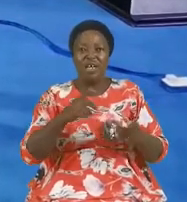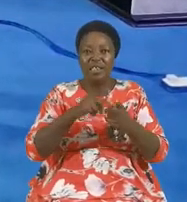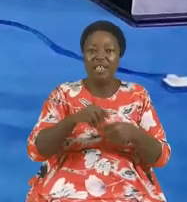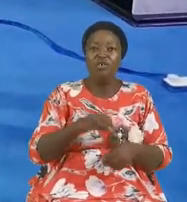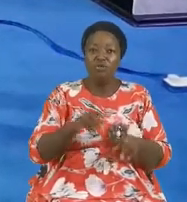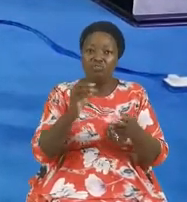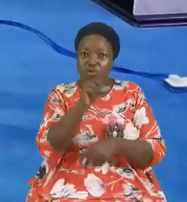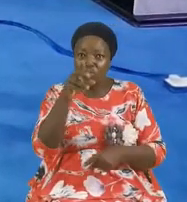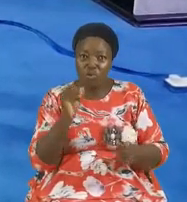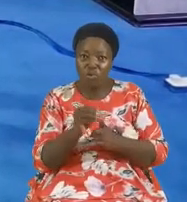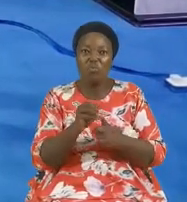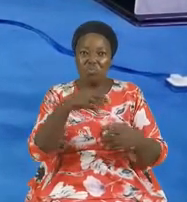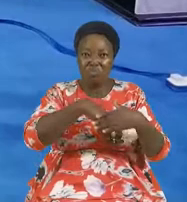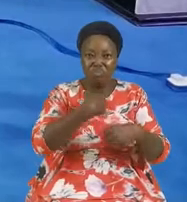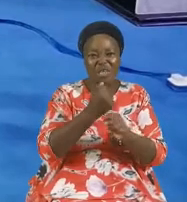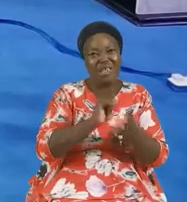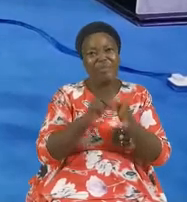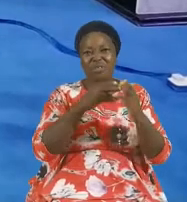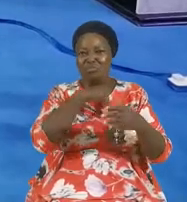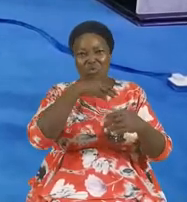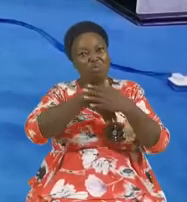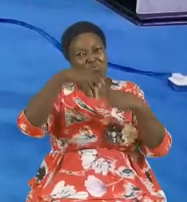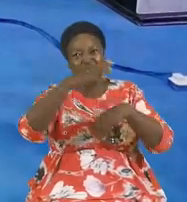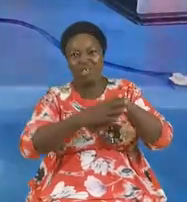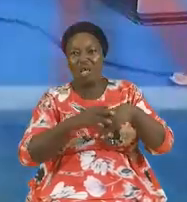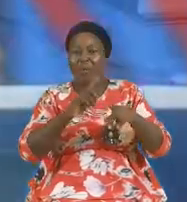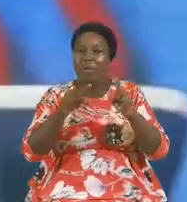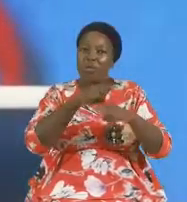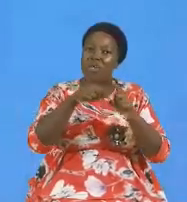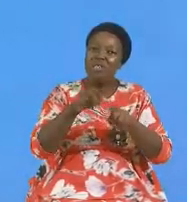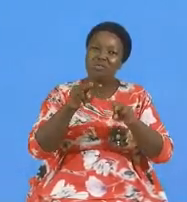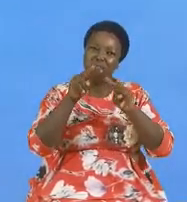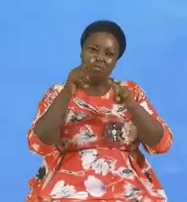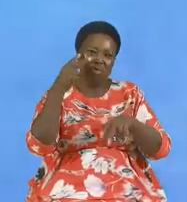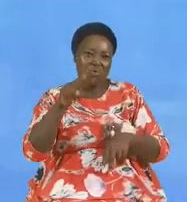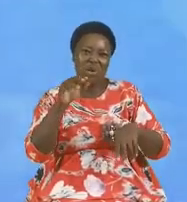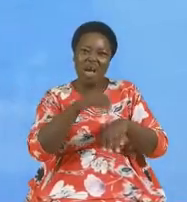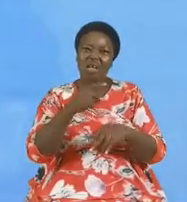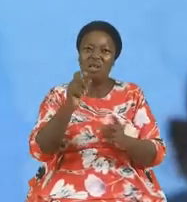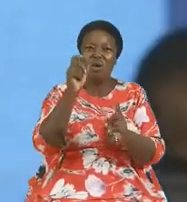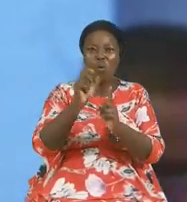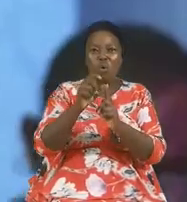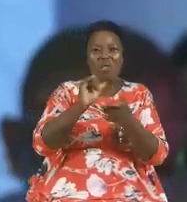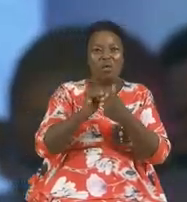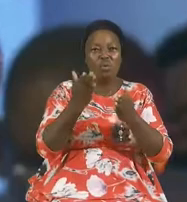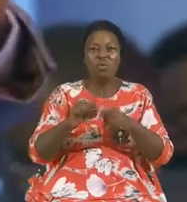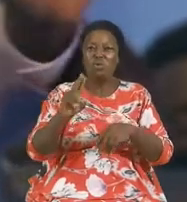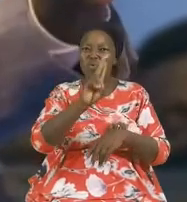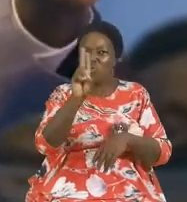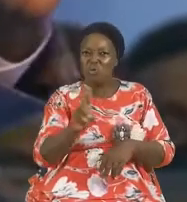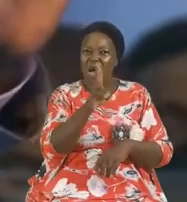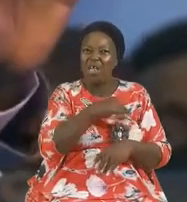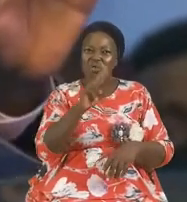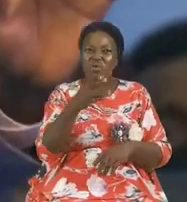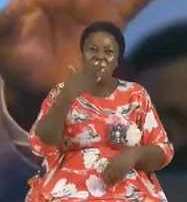somebody uncomfortable? I know. And then you also cross their way. When they look at the words